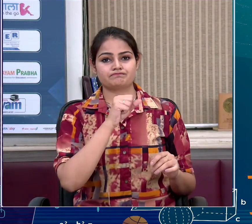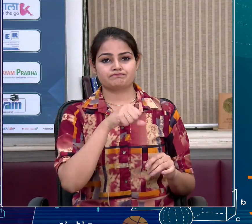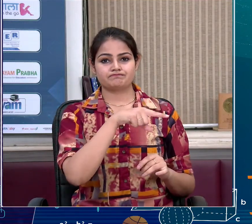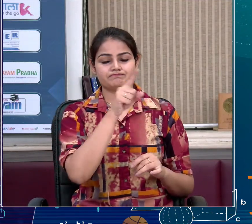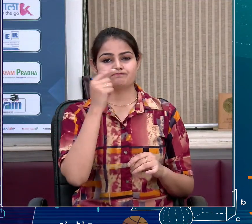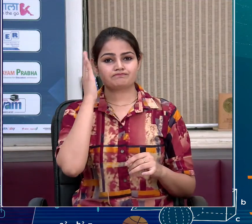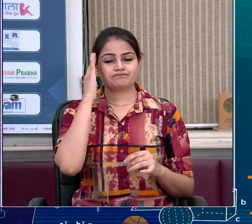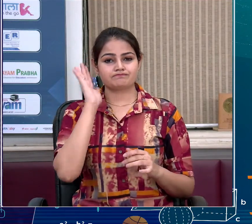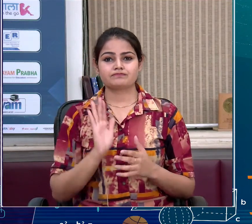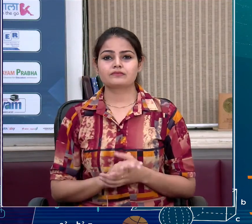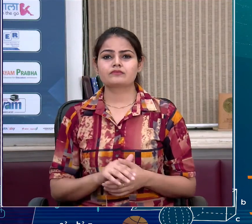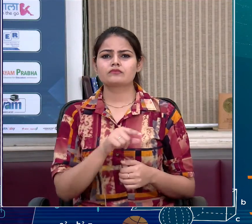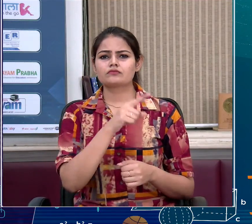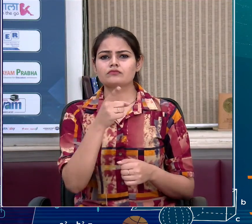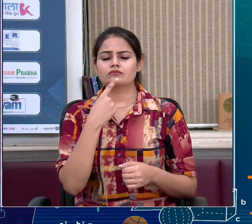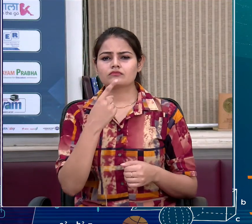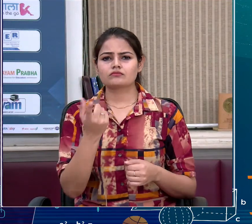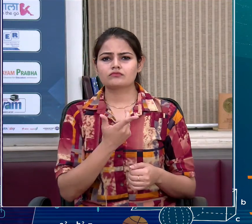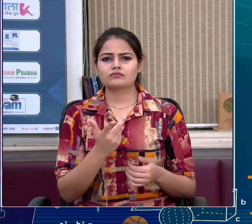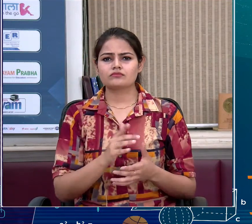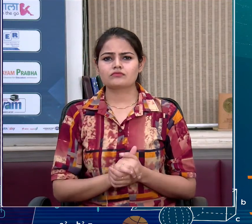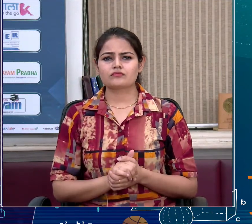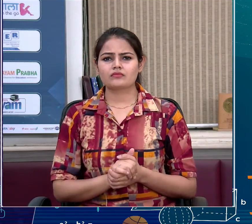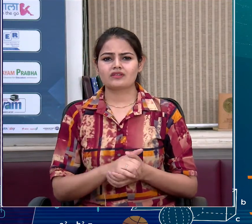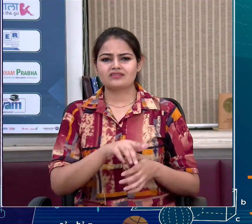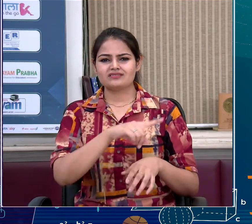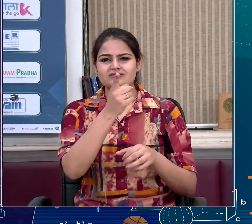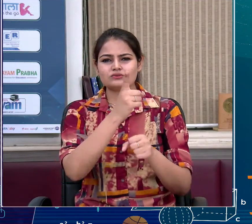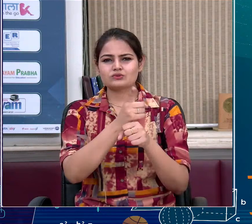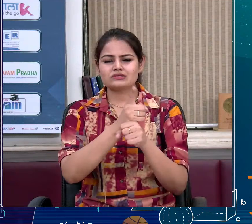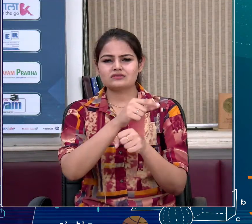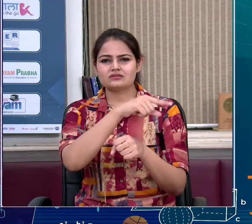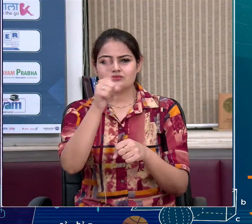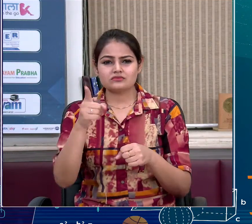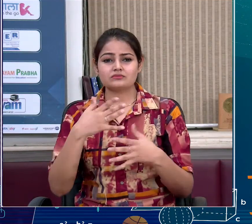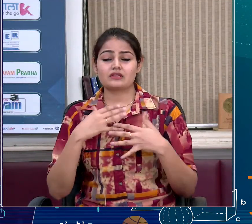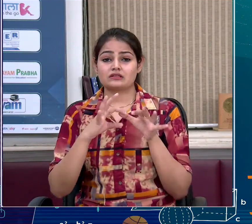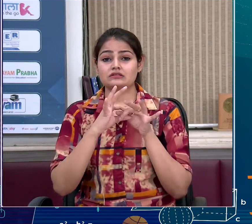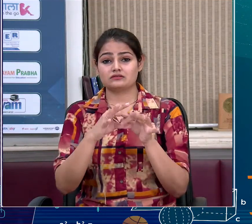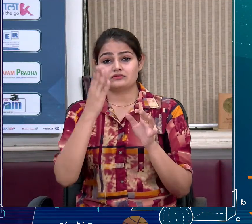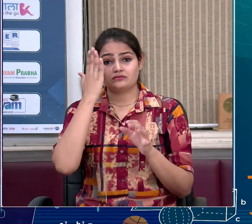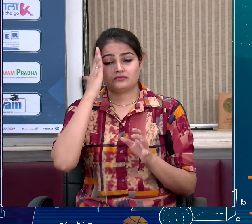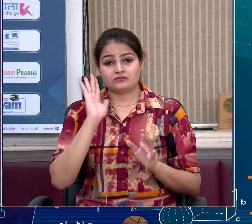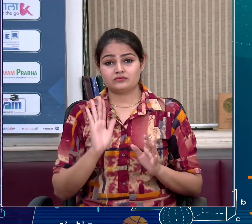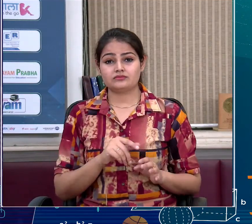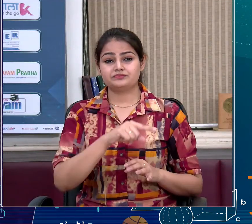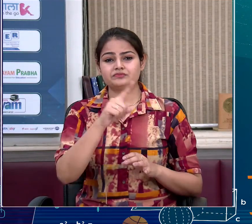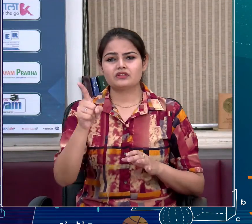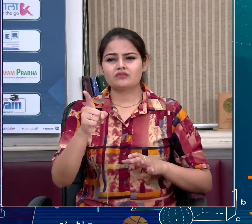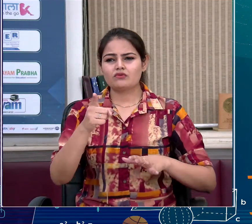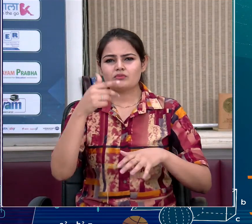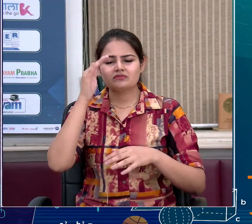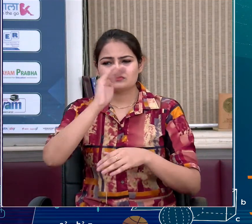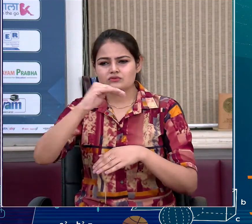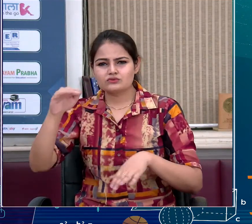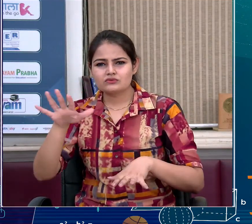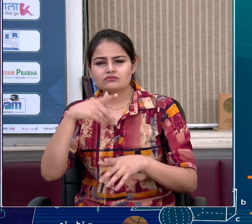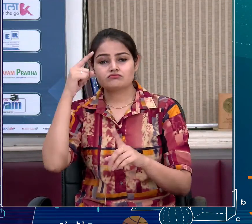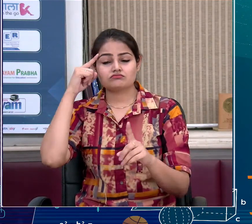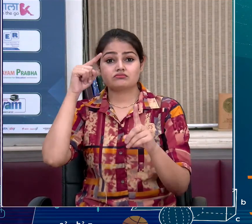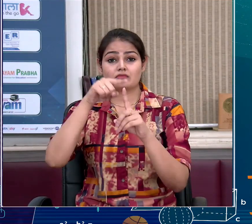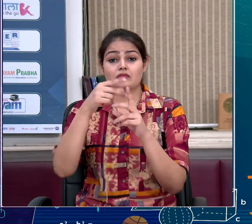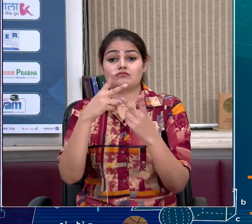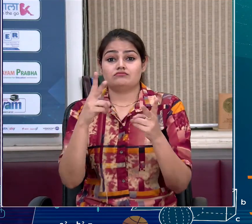think parents have actually taken the roles of the educators as well. They have been filling a lot of roles, and I